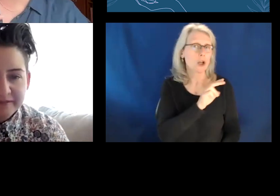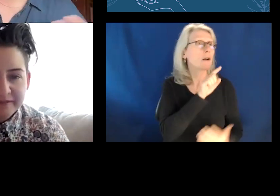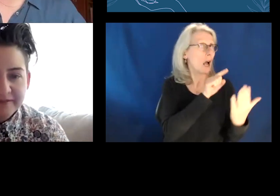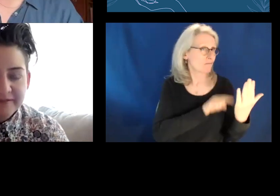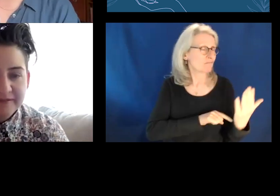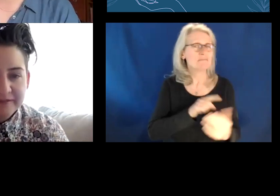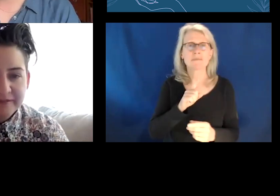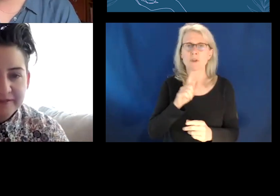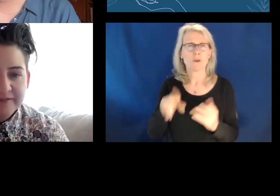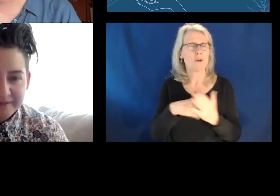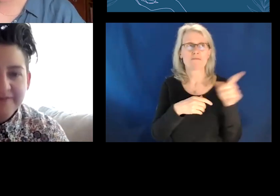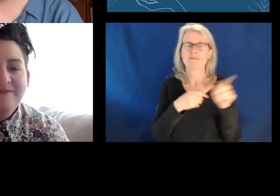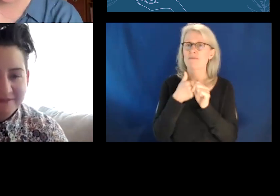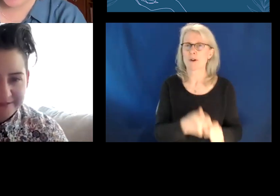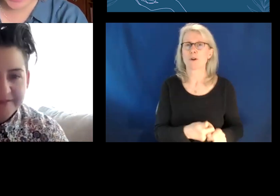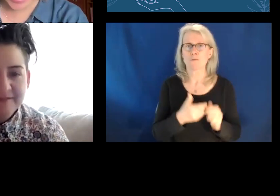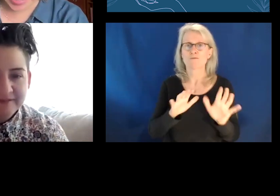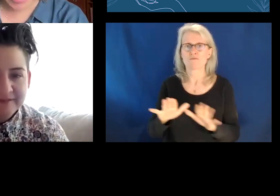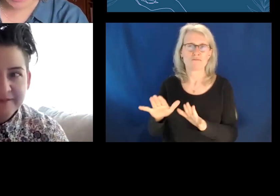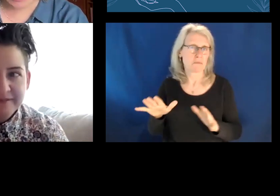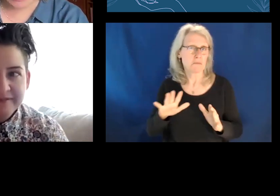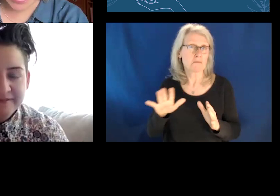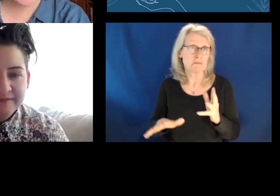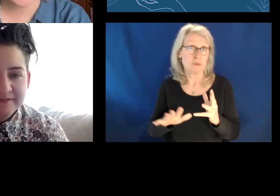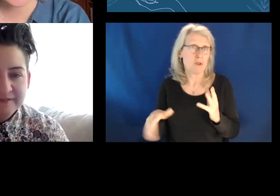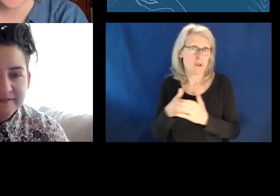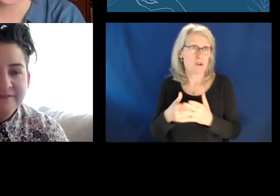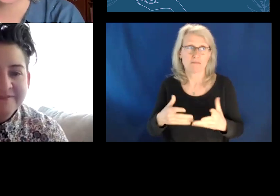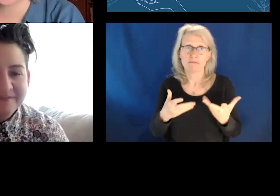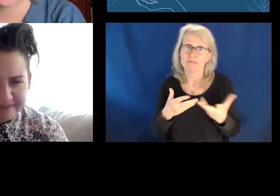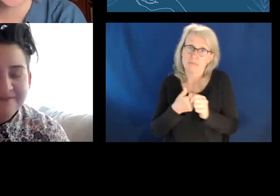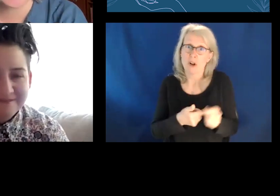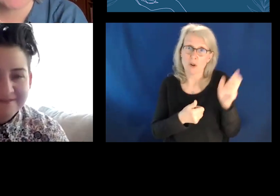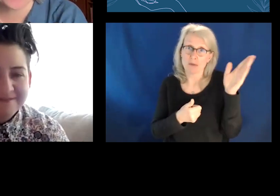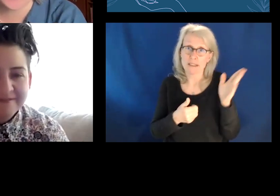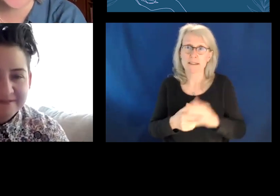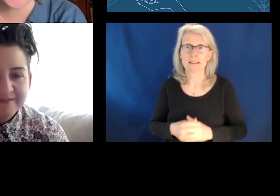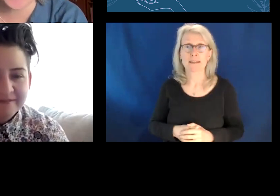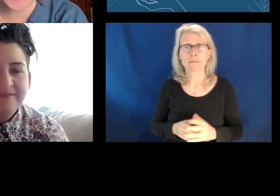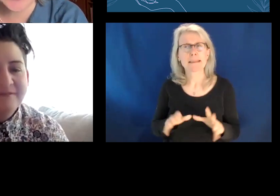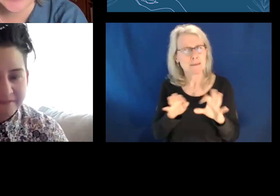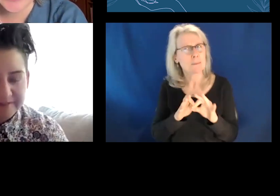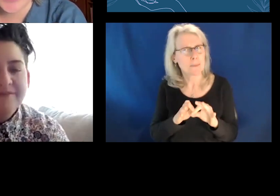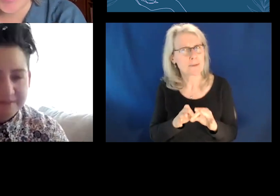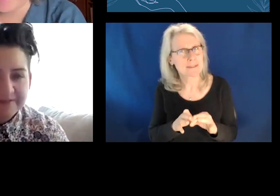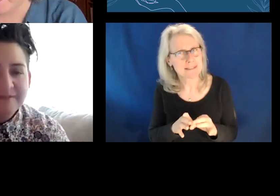and everyone sort of accepts it. And yeah, it's kind of, it's a, just an important thing to